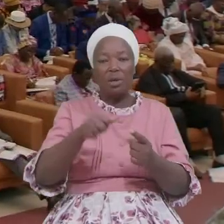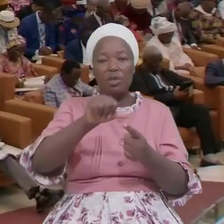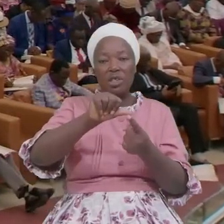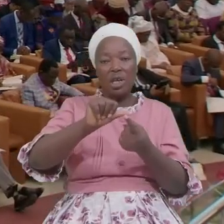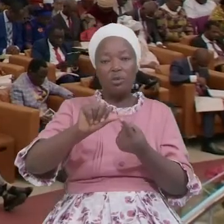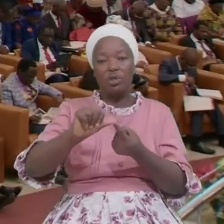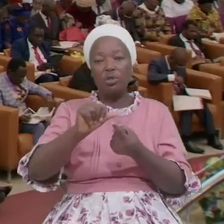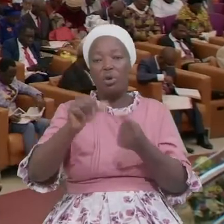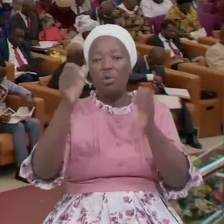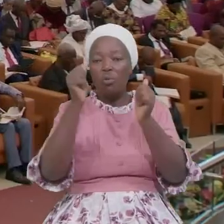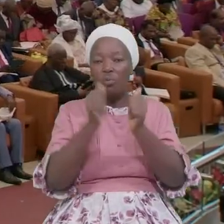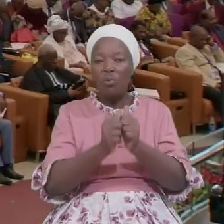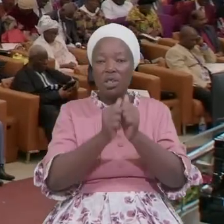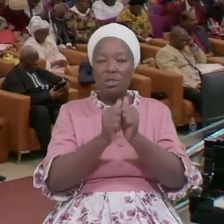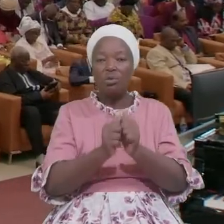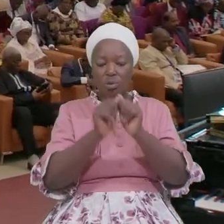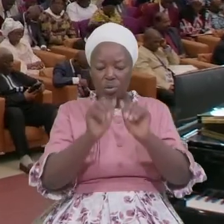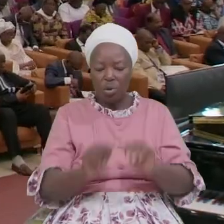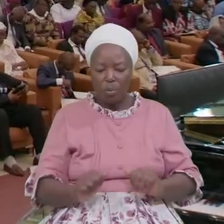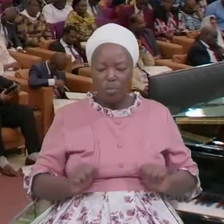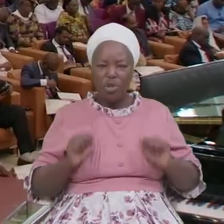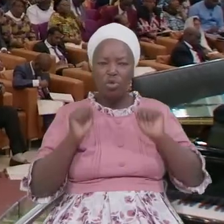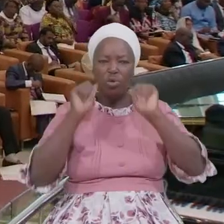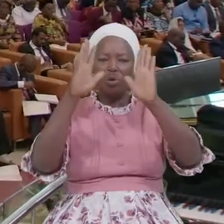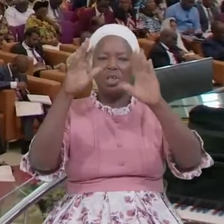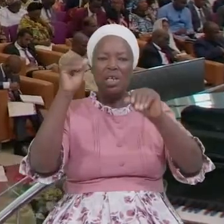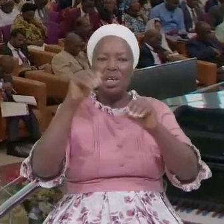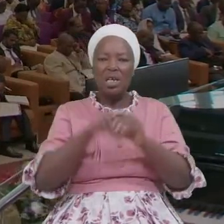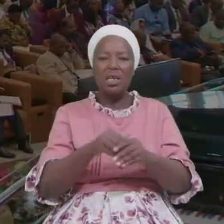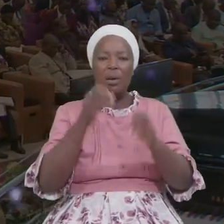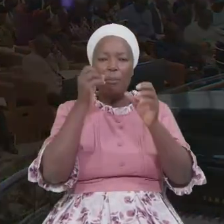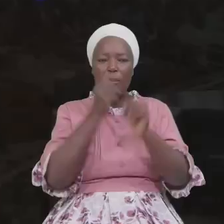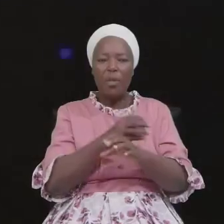submission in matchless faith.